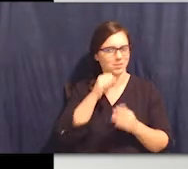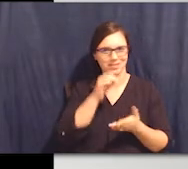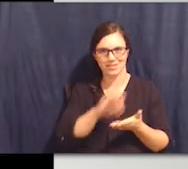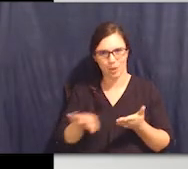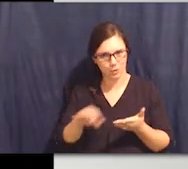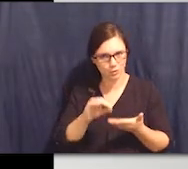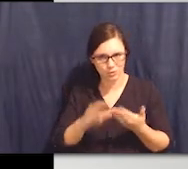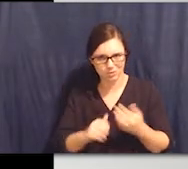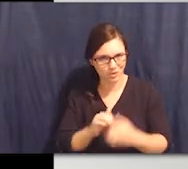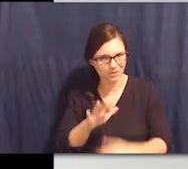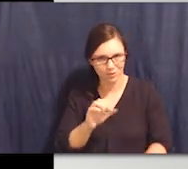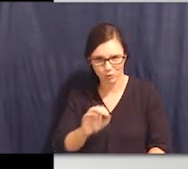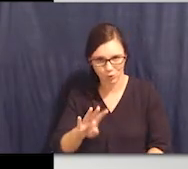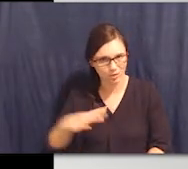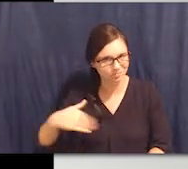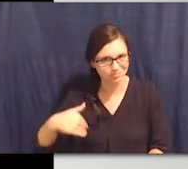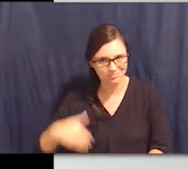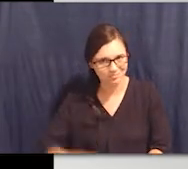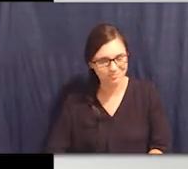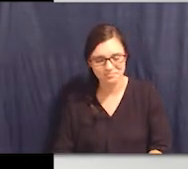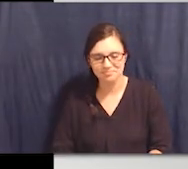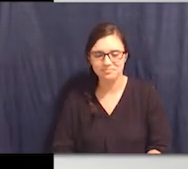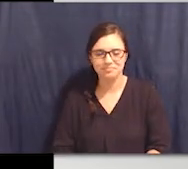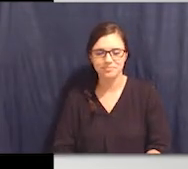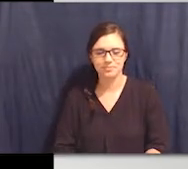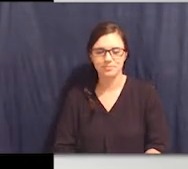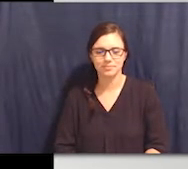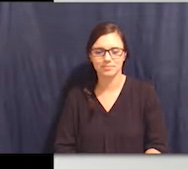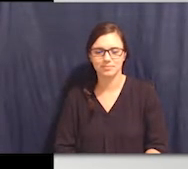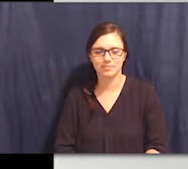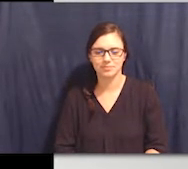count students who have 504s.